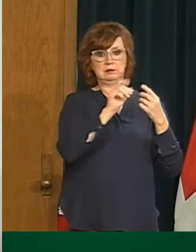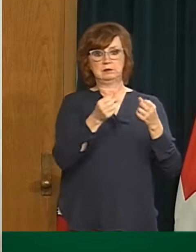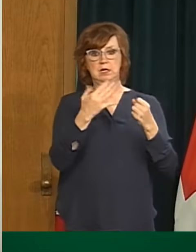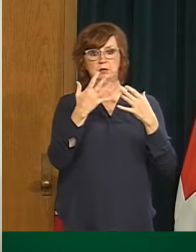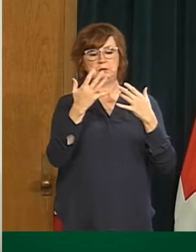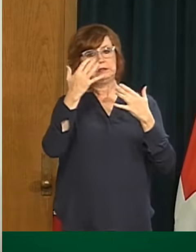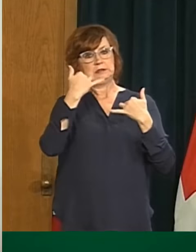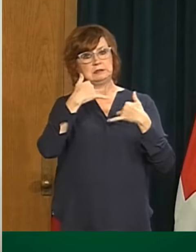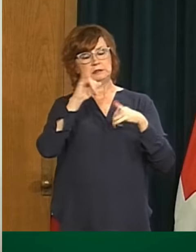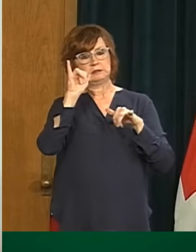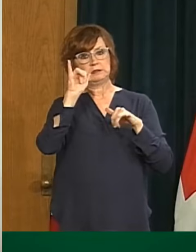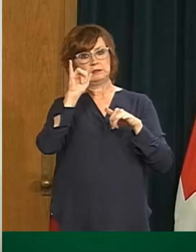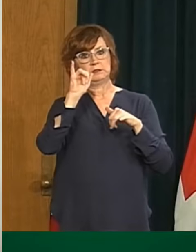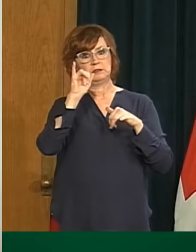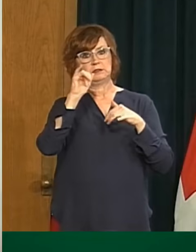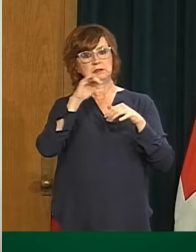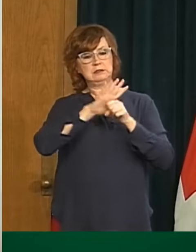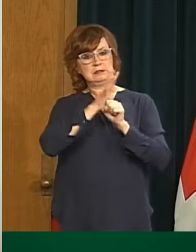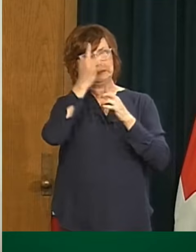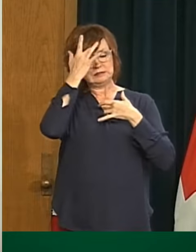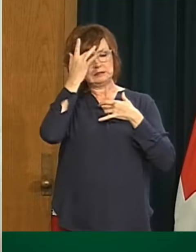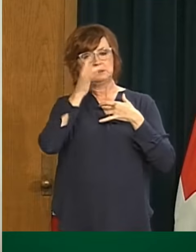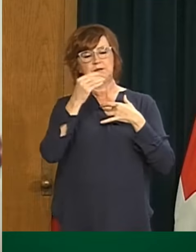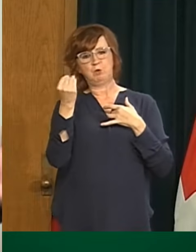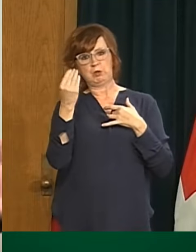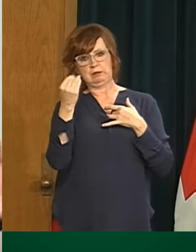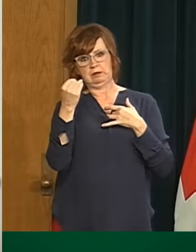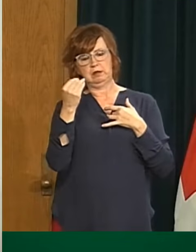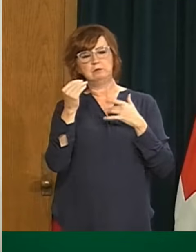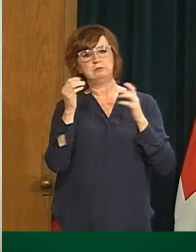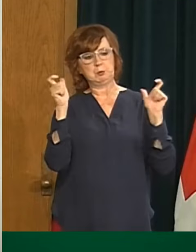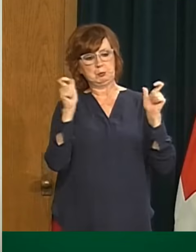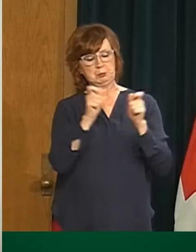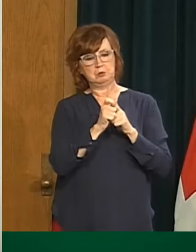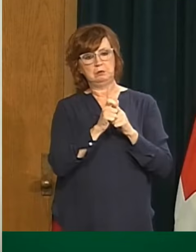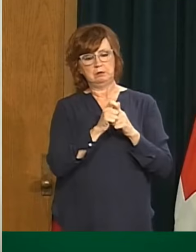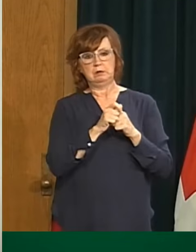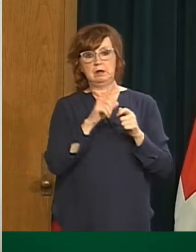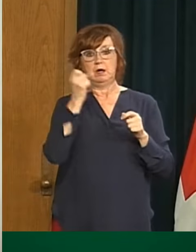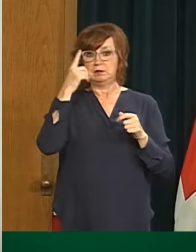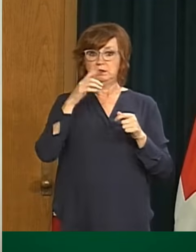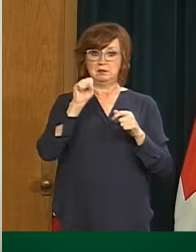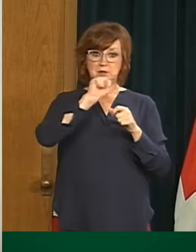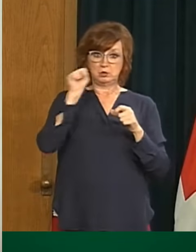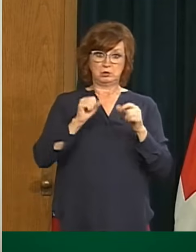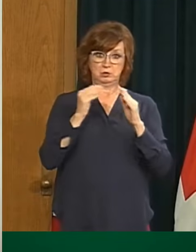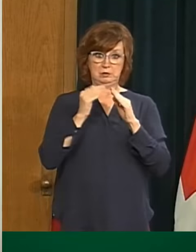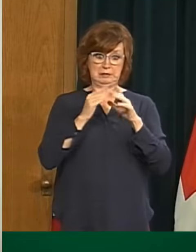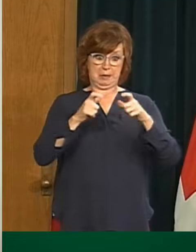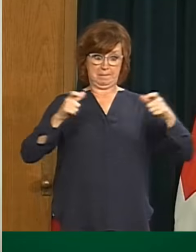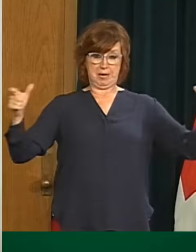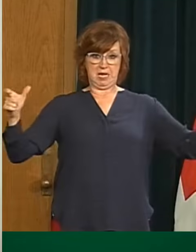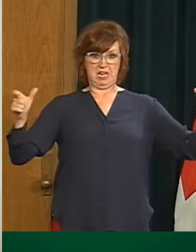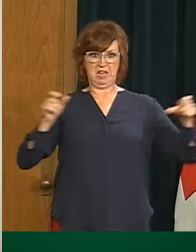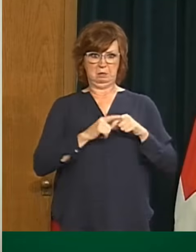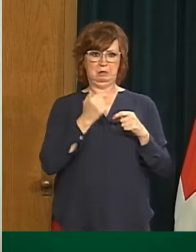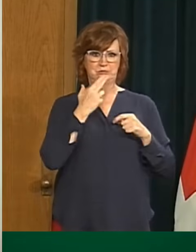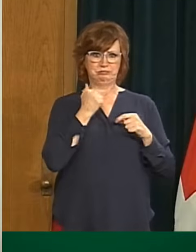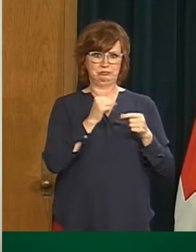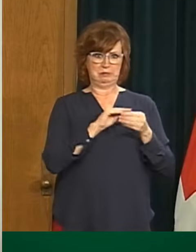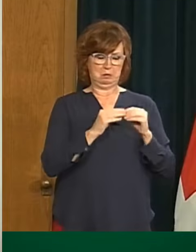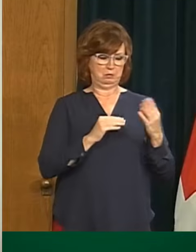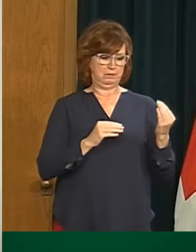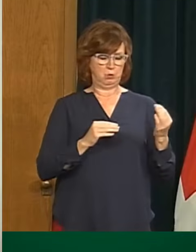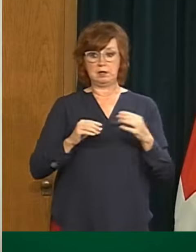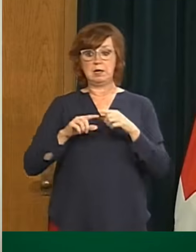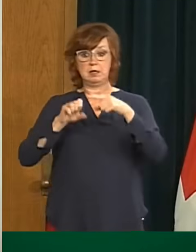active, and 3 cases reported today. So given a much larger population, the activity really is very low.